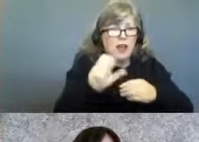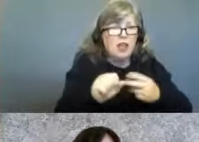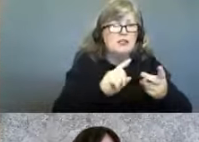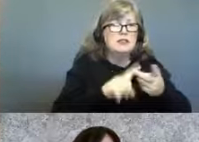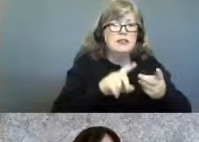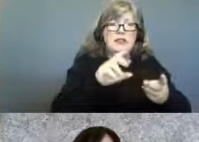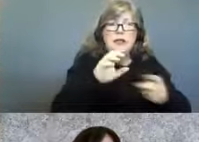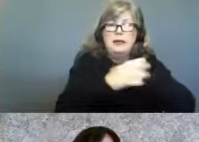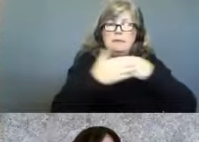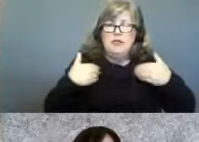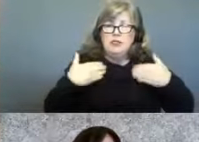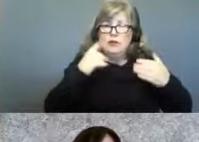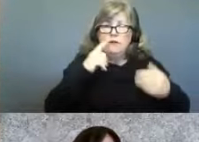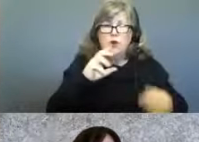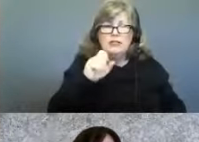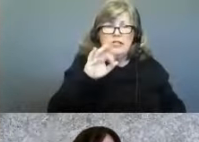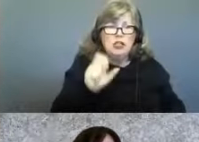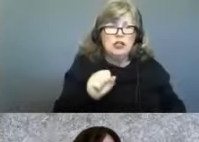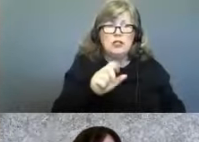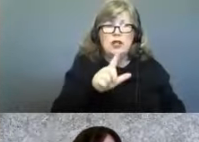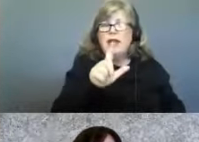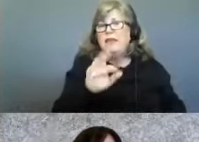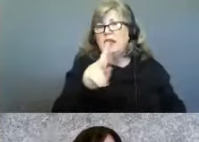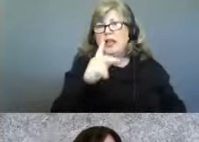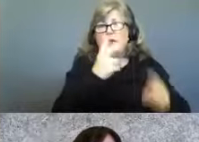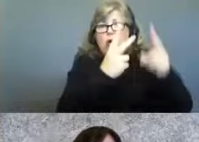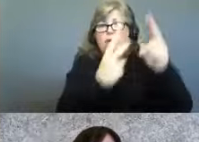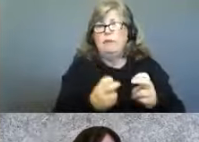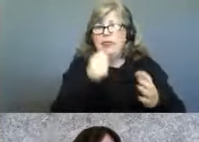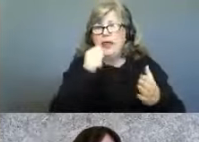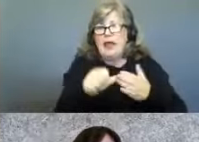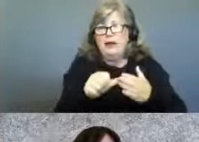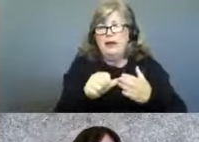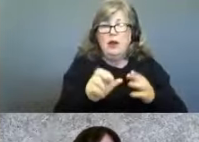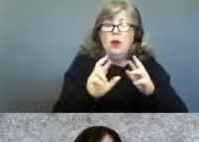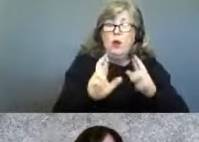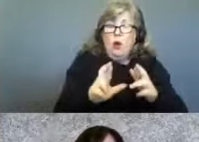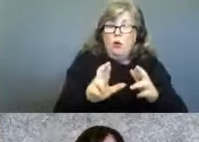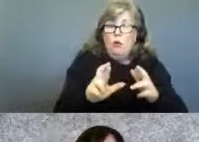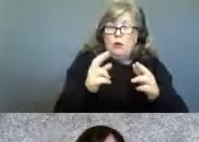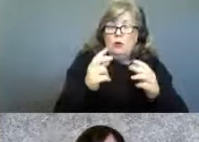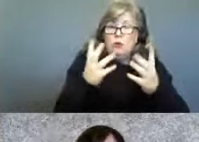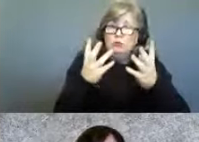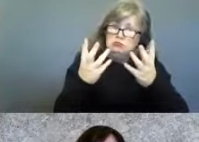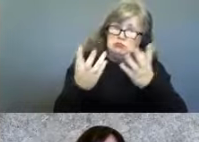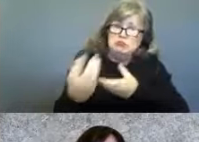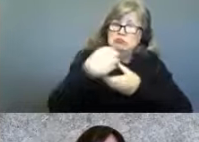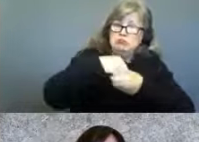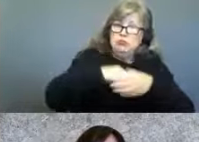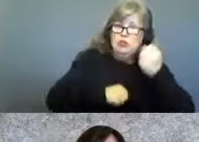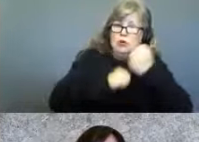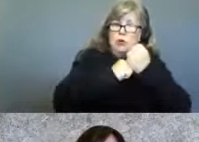download the letter. We really hope that you will consider supporting this effort and keep it in mind. And as Kieran